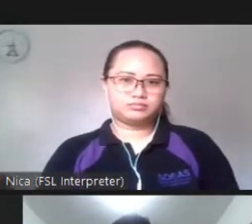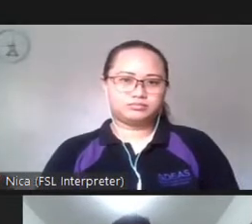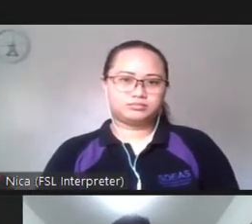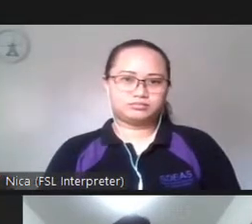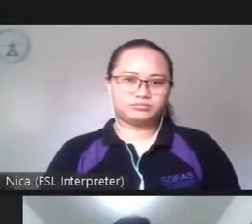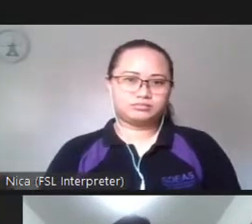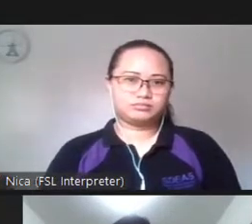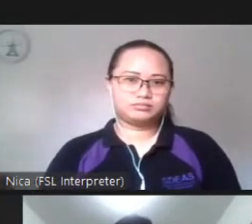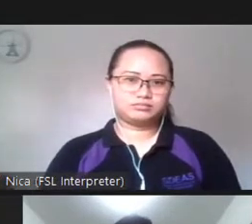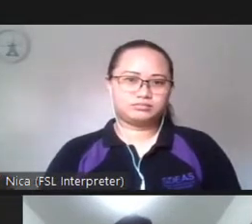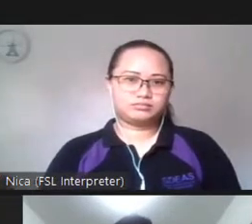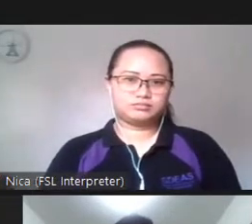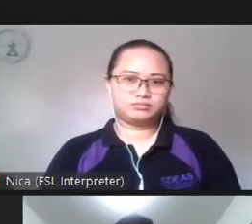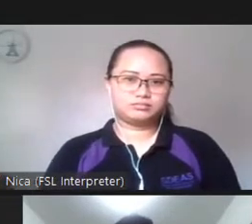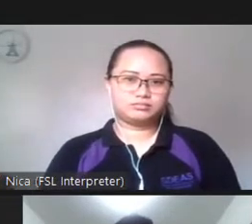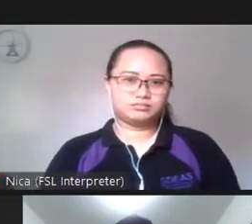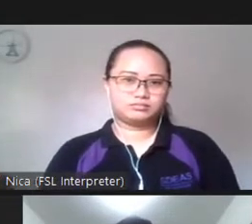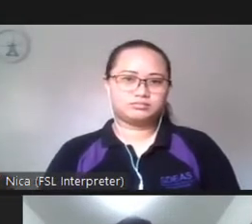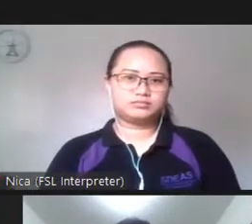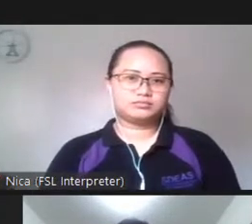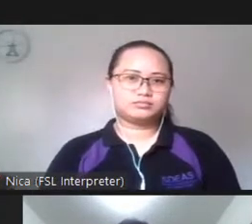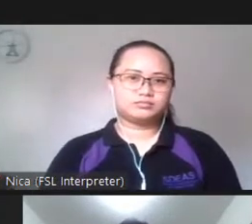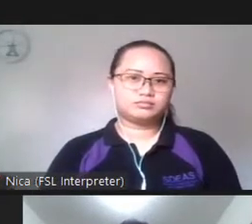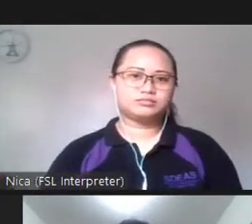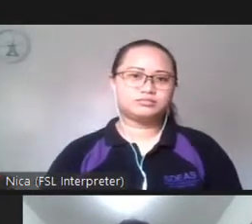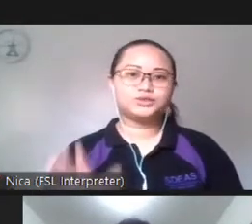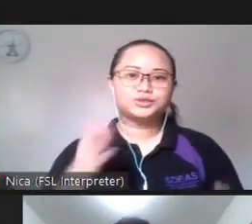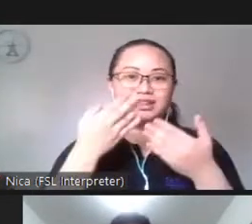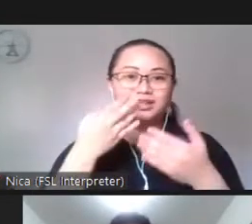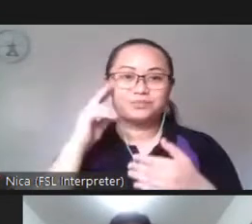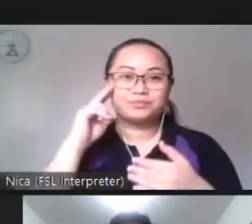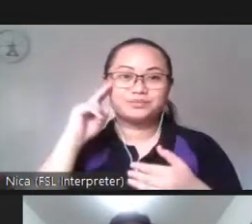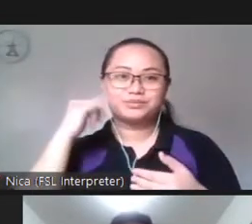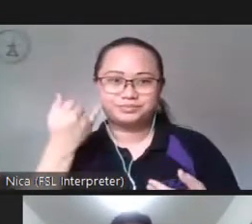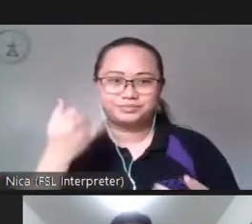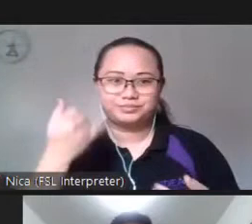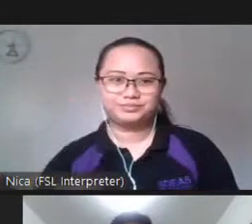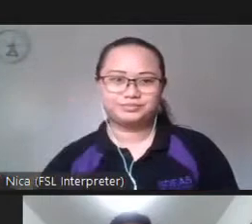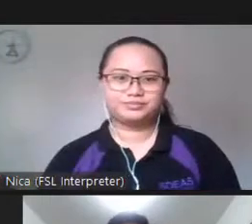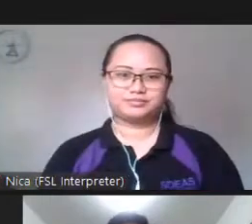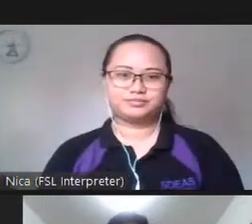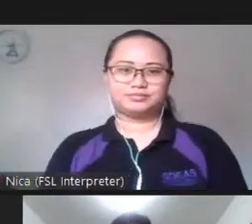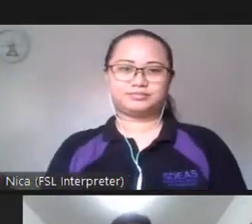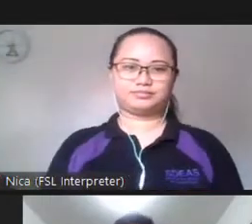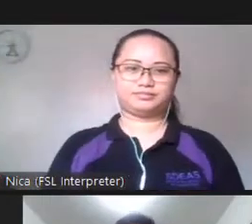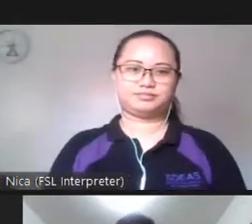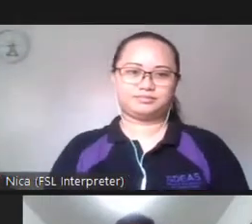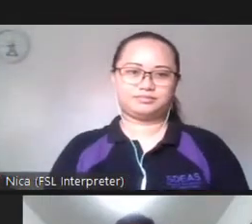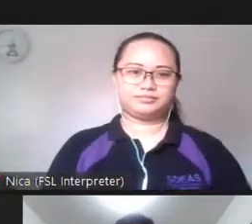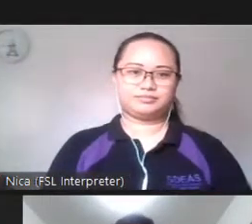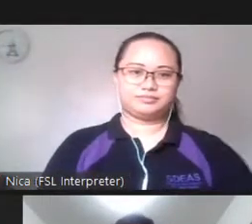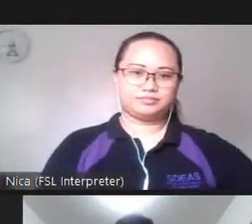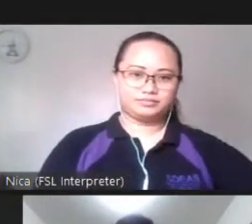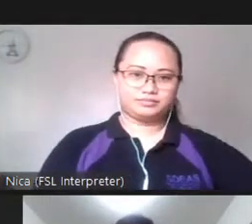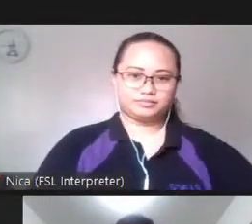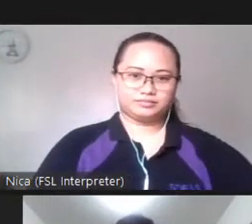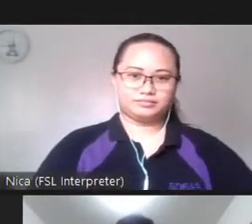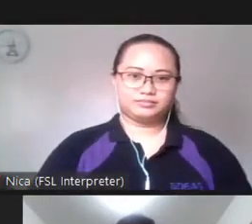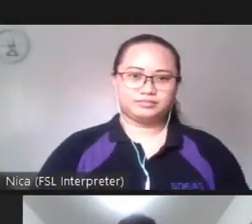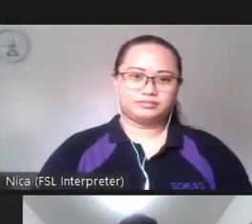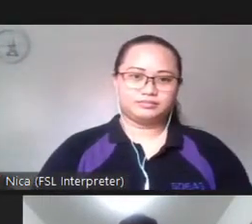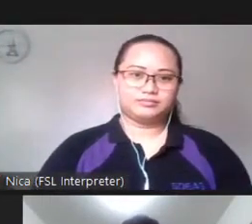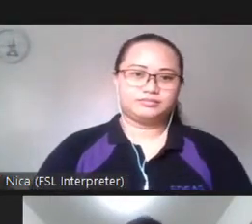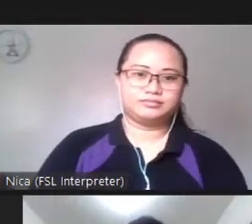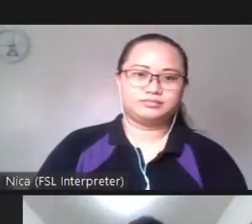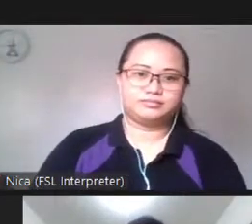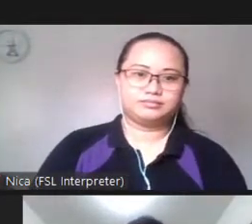For the next question, Thank you, Miss Hara. For the next question, what could you suggest to the